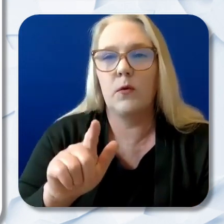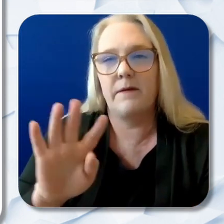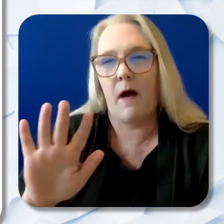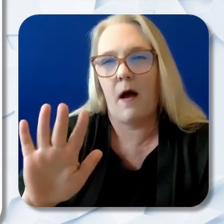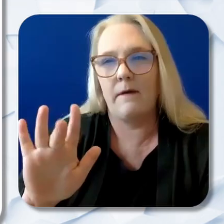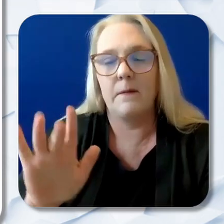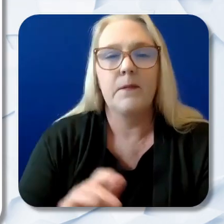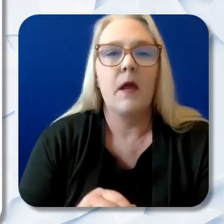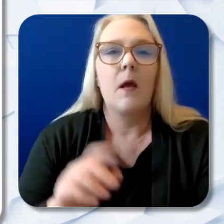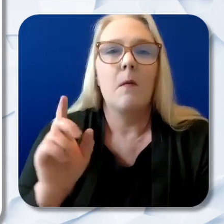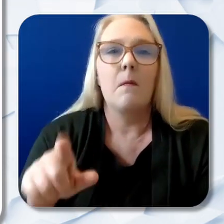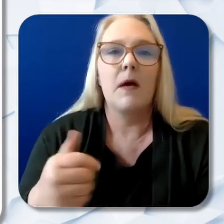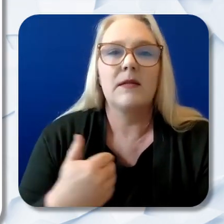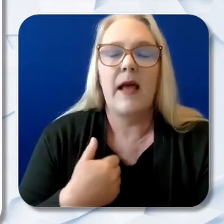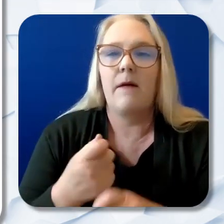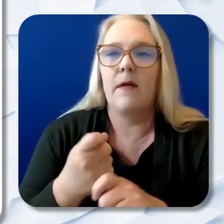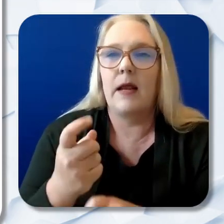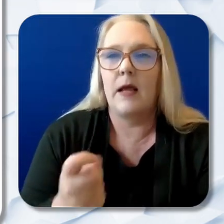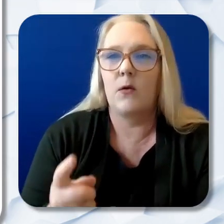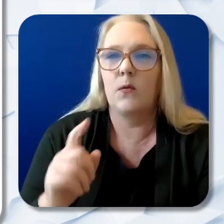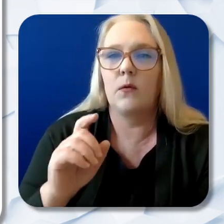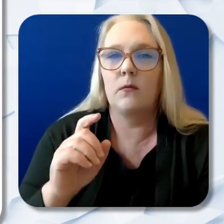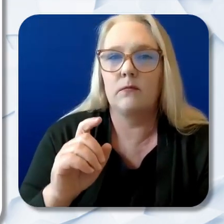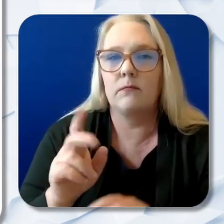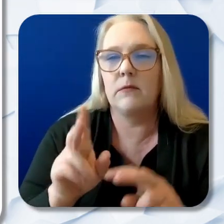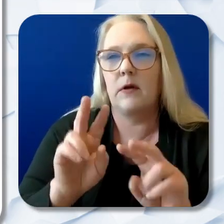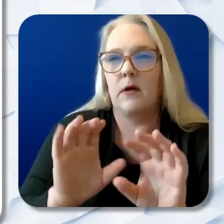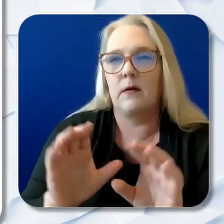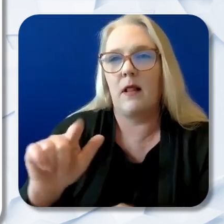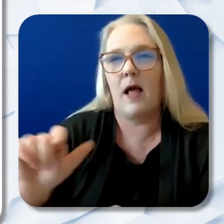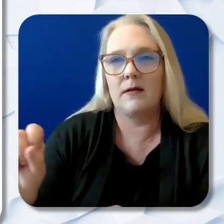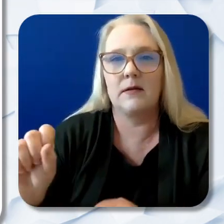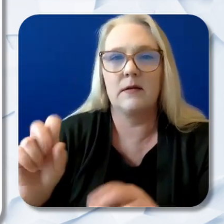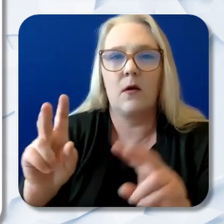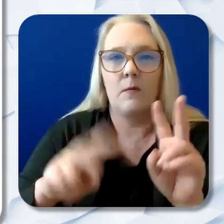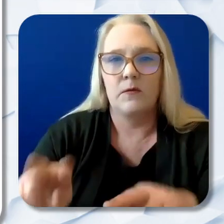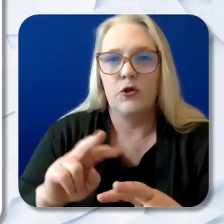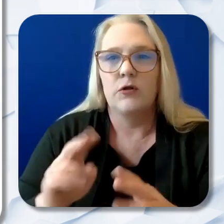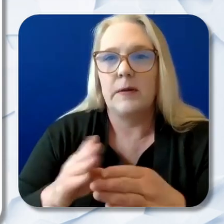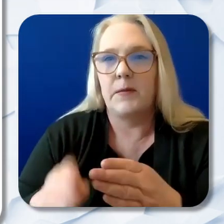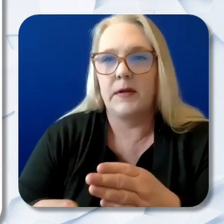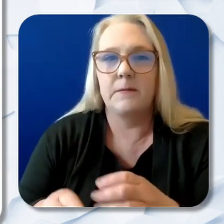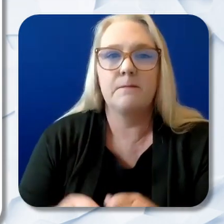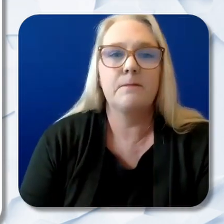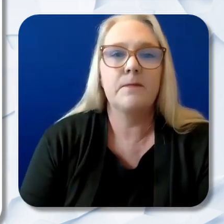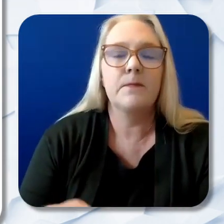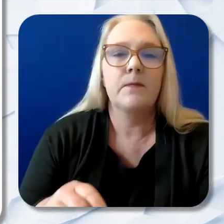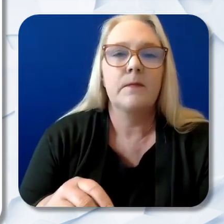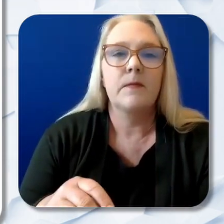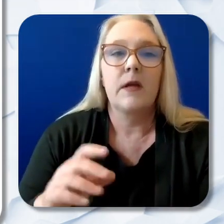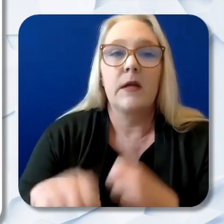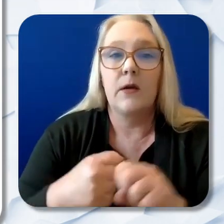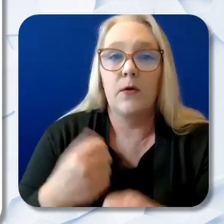an annual CLAS observation completed. Year 3, program year 25-26,